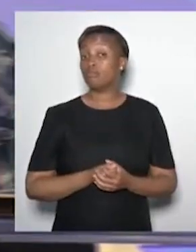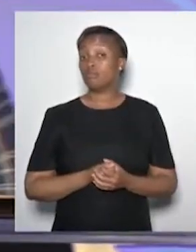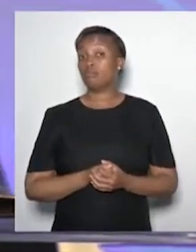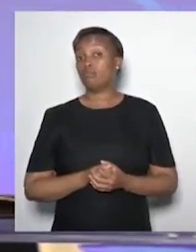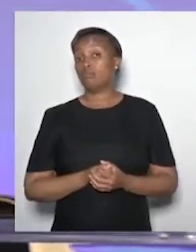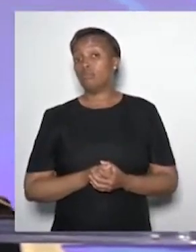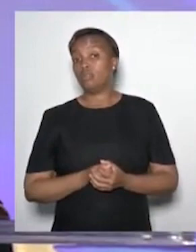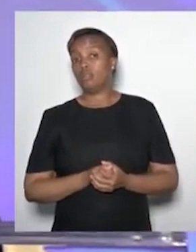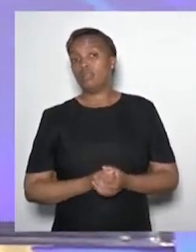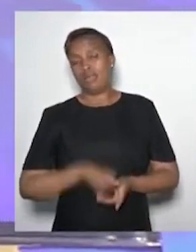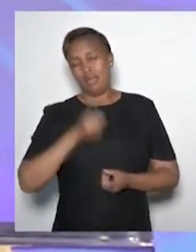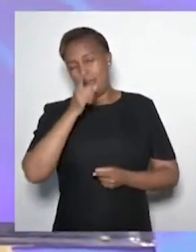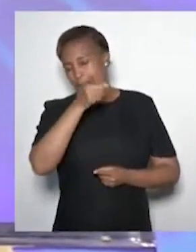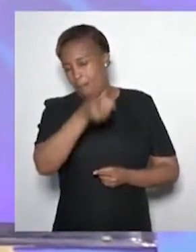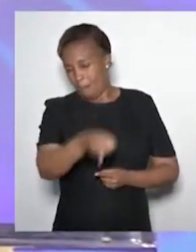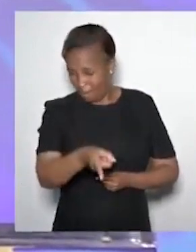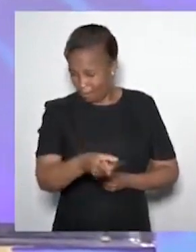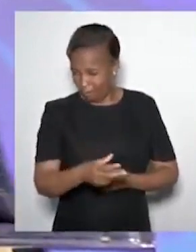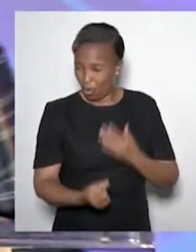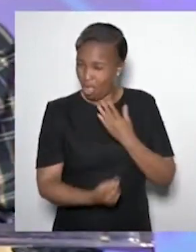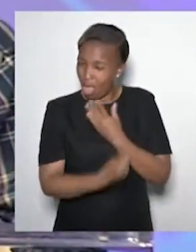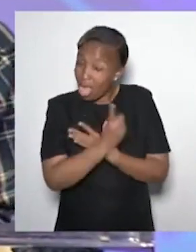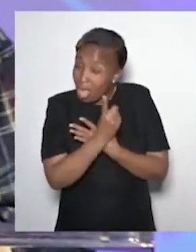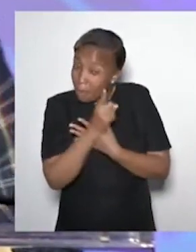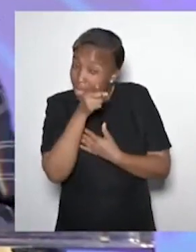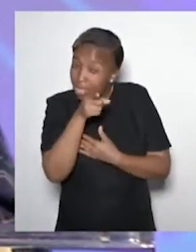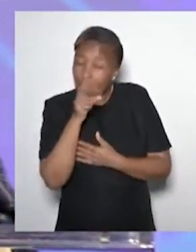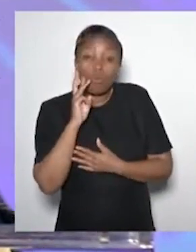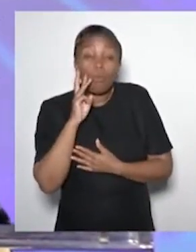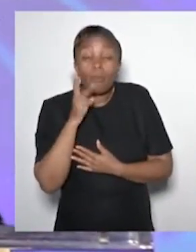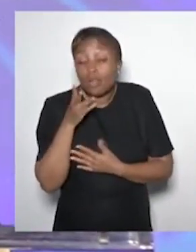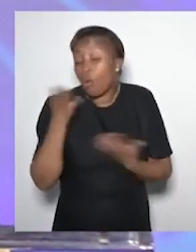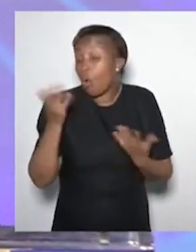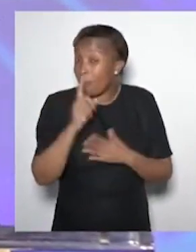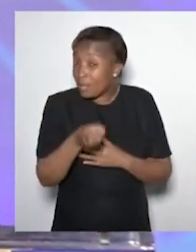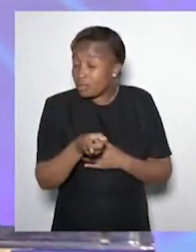But in order for that to happen,